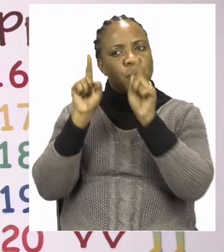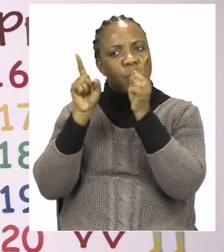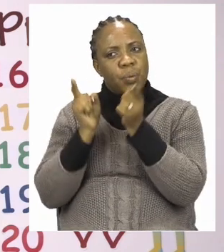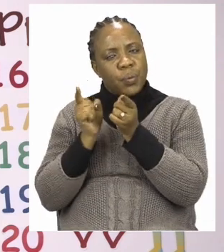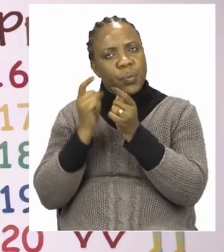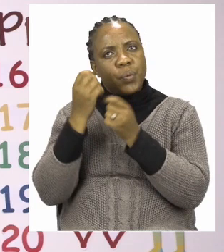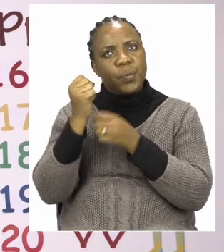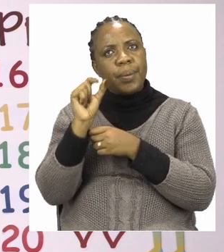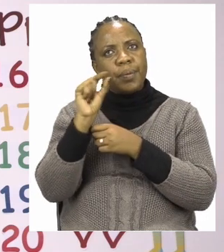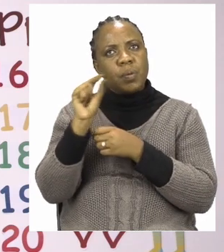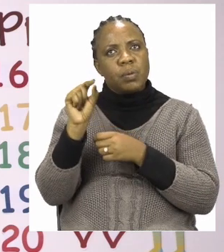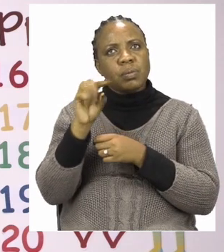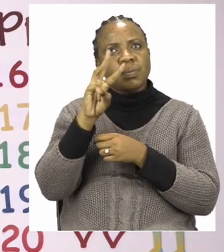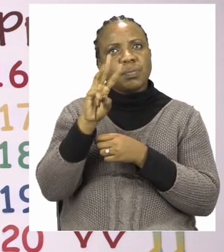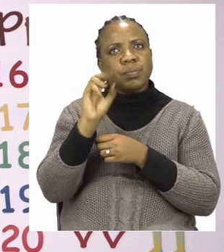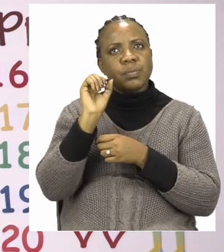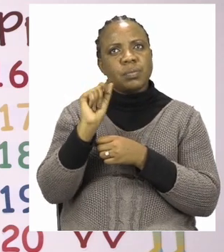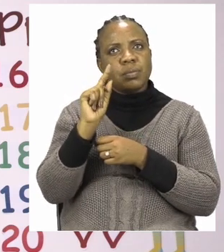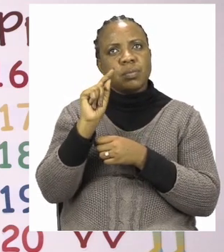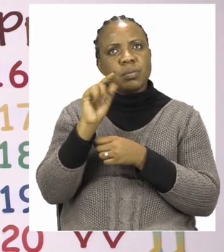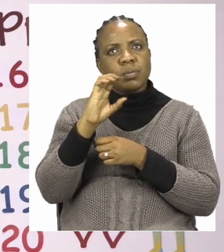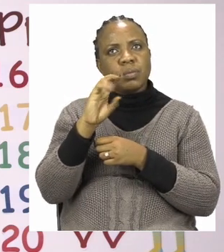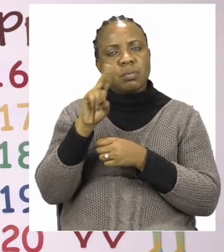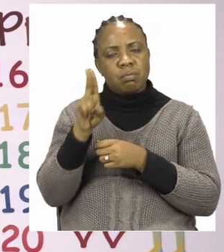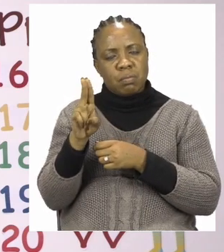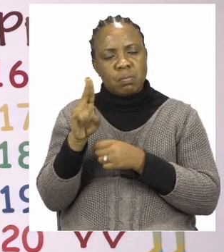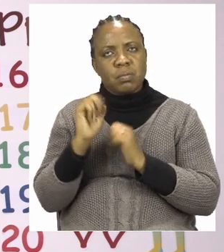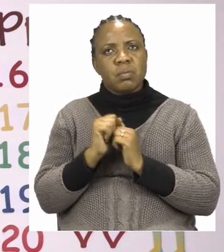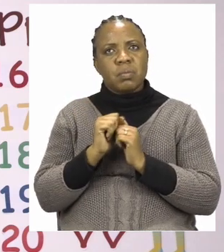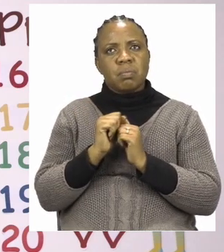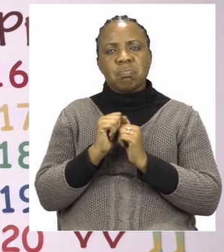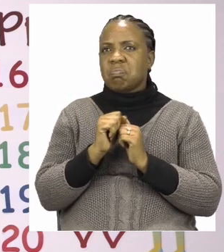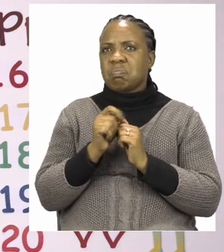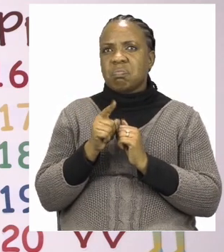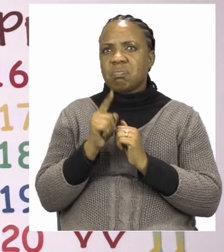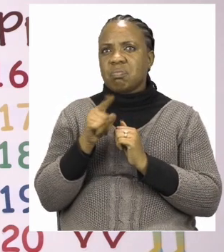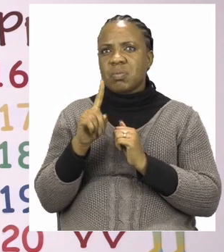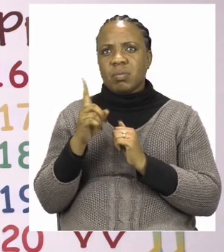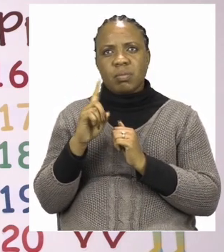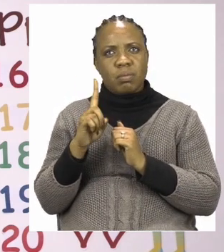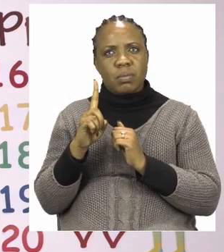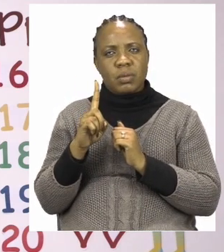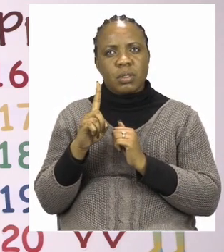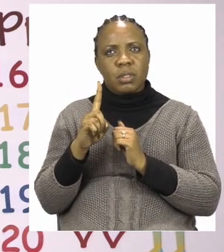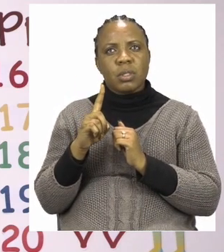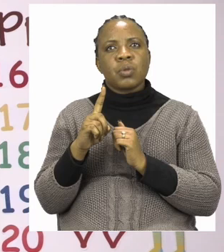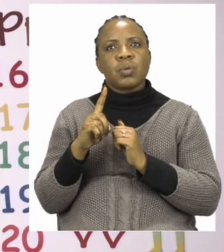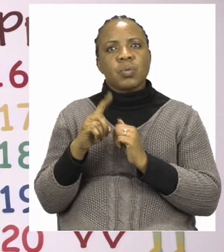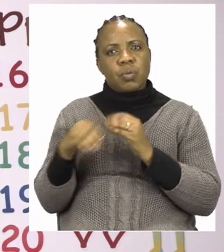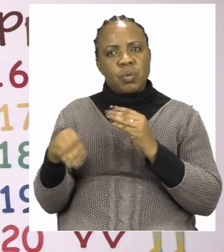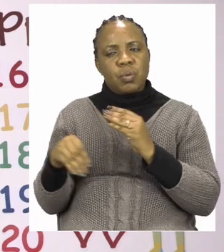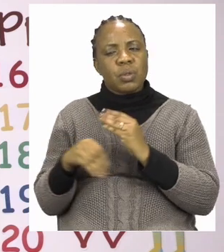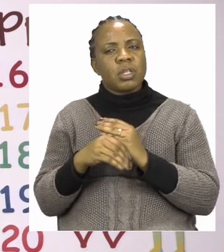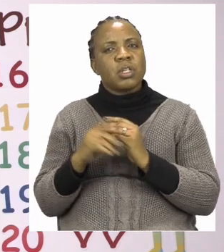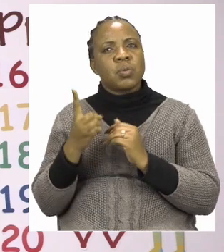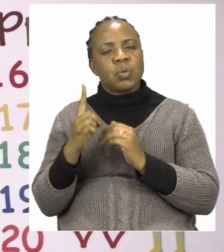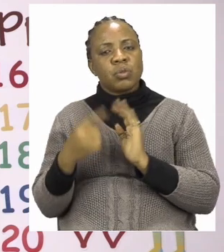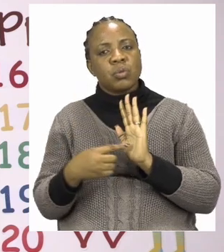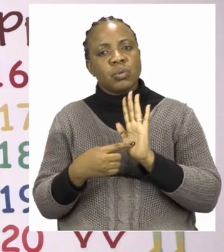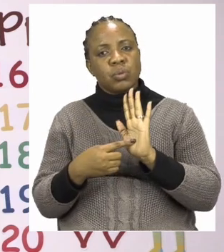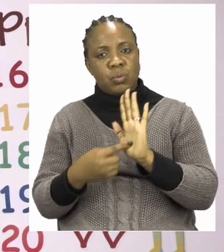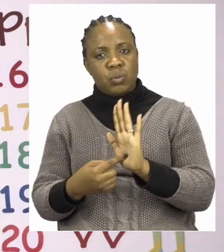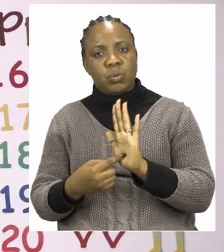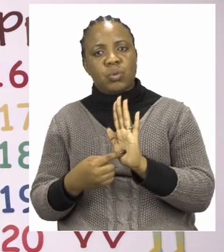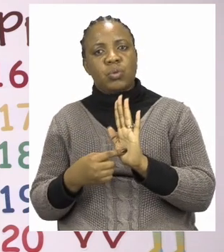it is happening now. So the word watch needs to be having an I, N,